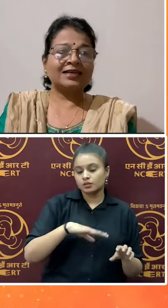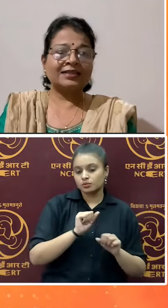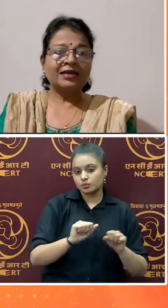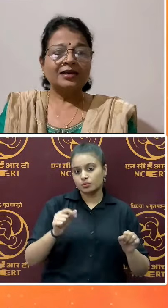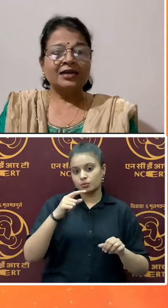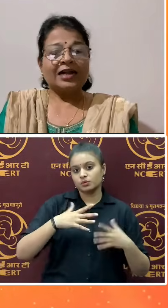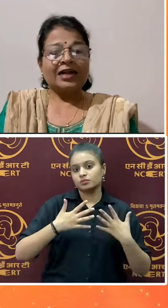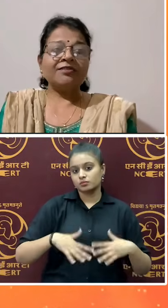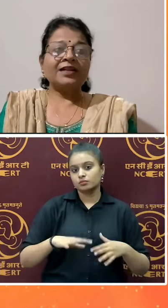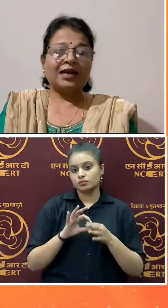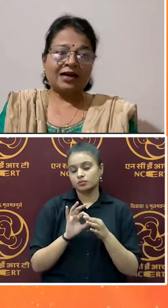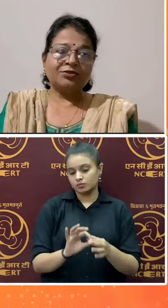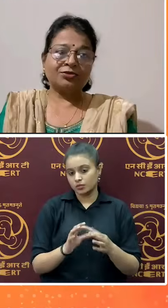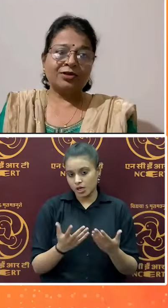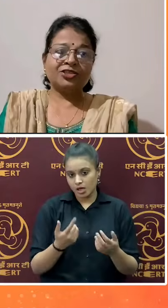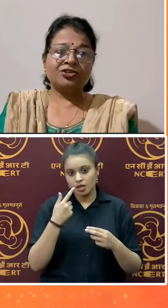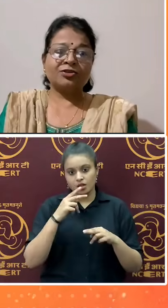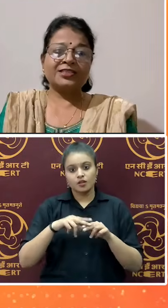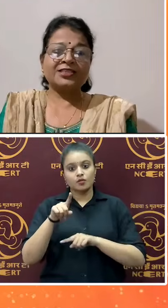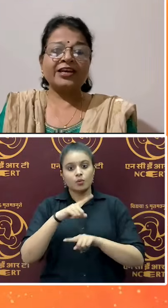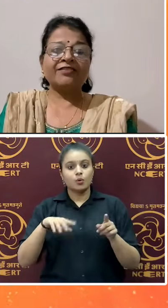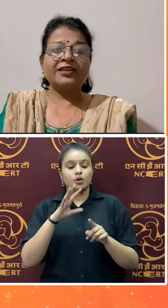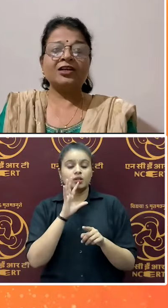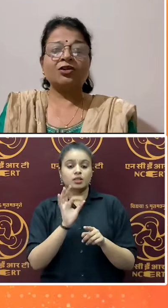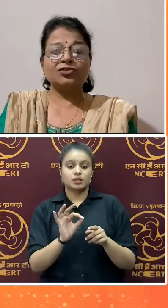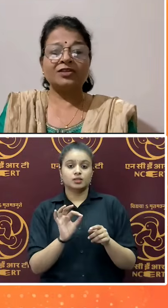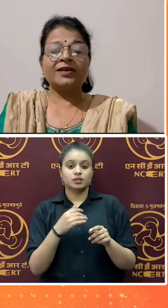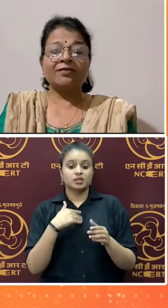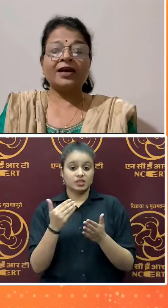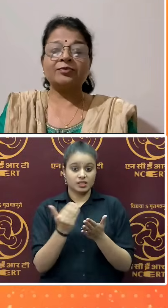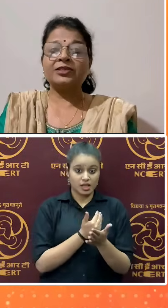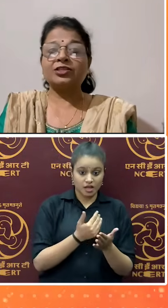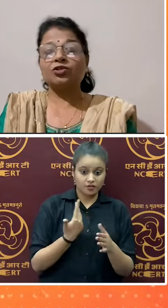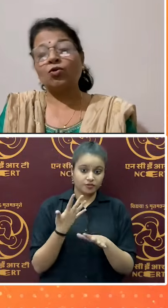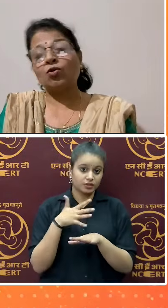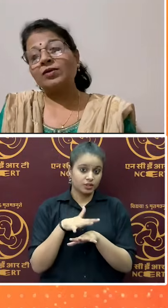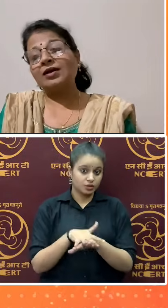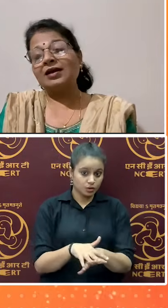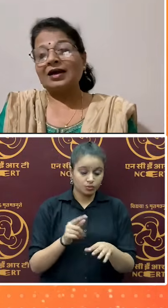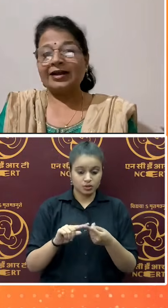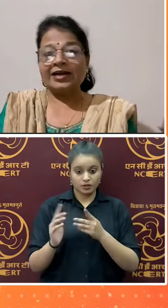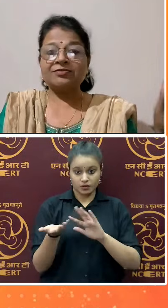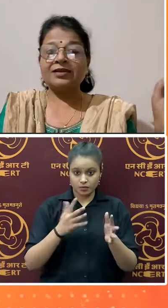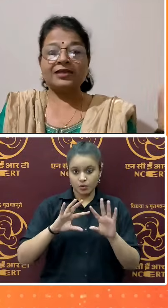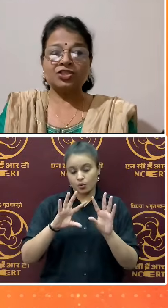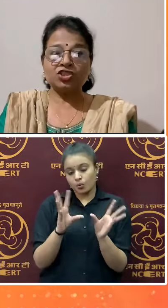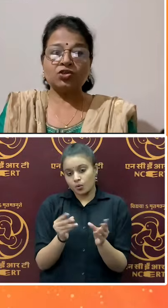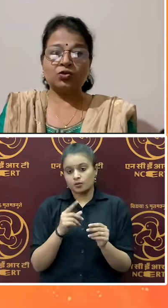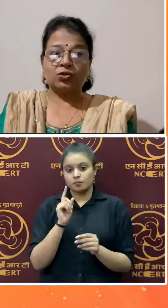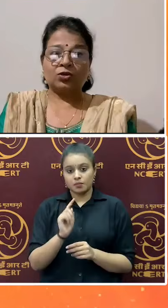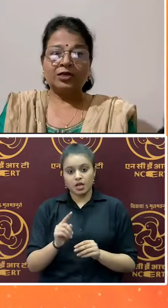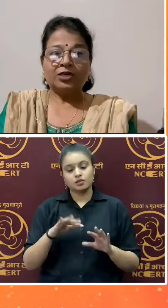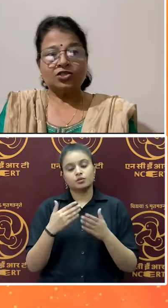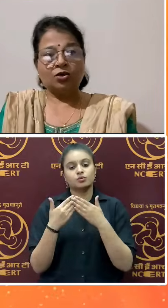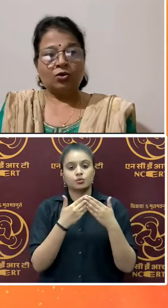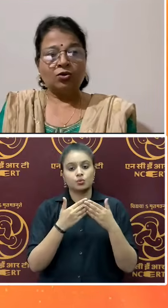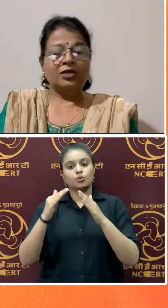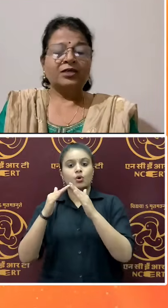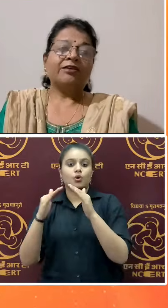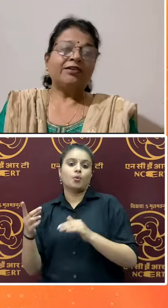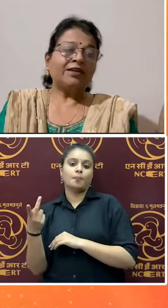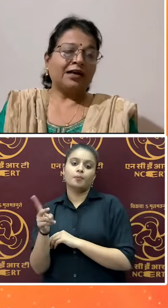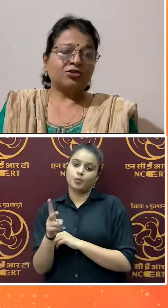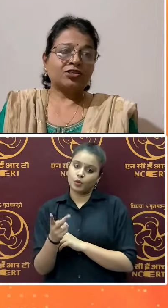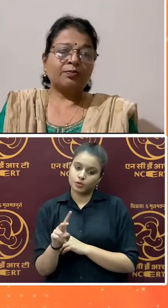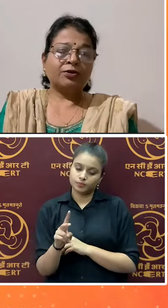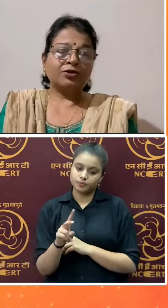psychological health. And we will have to ensure a safe and inclusive environment at home and as well as in school. So